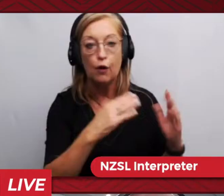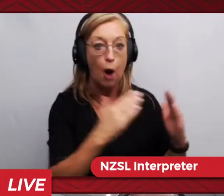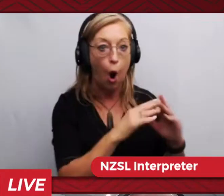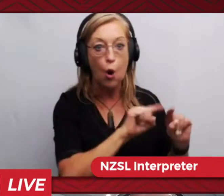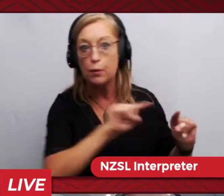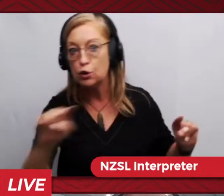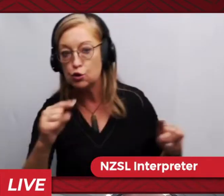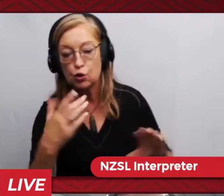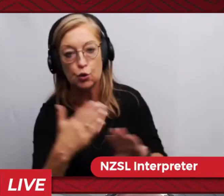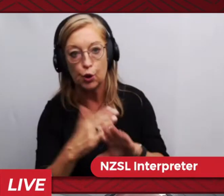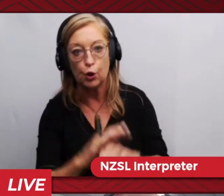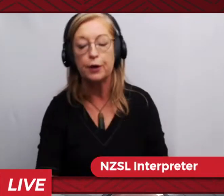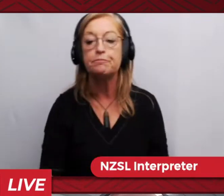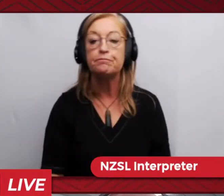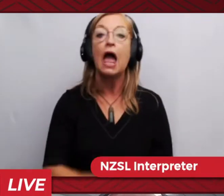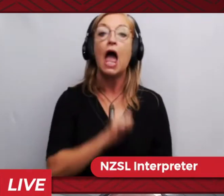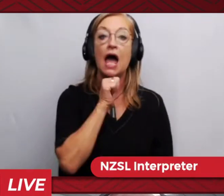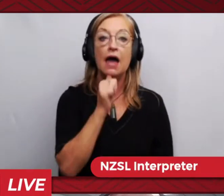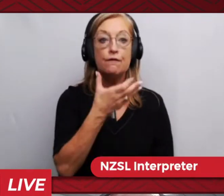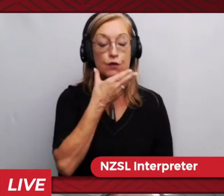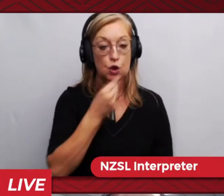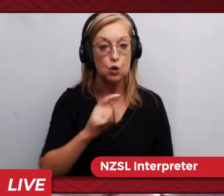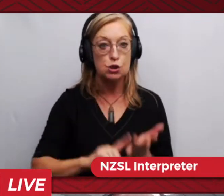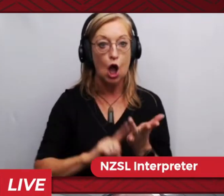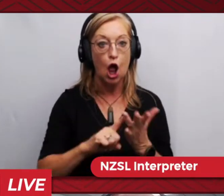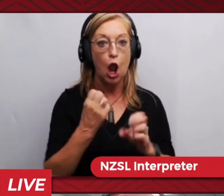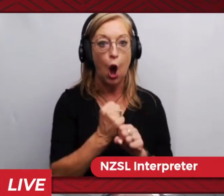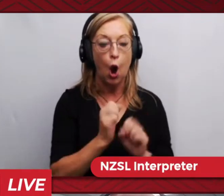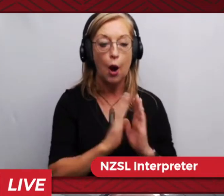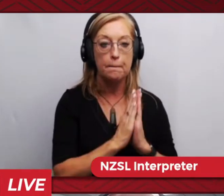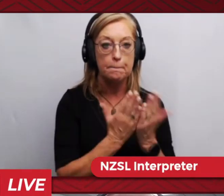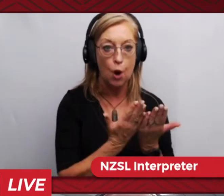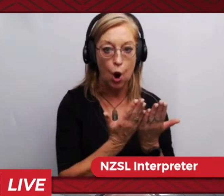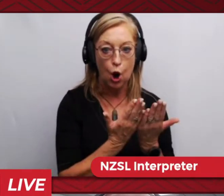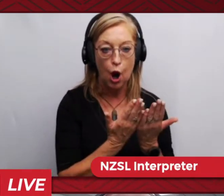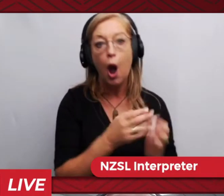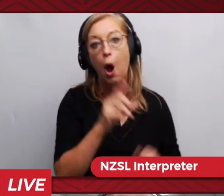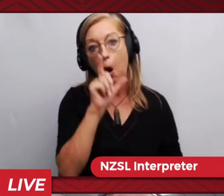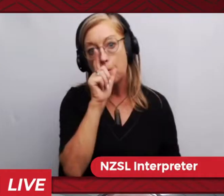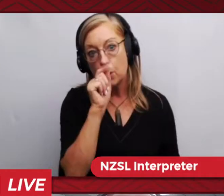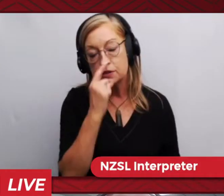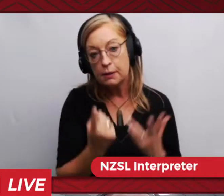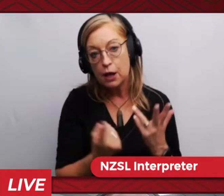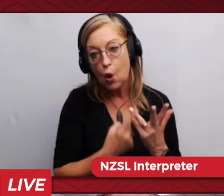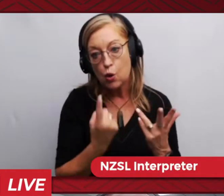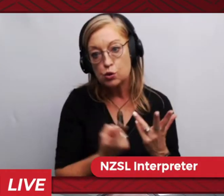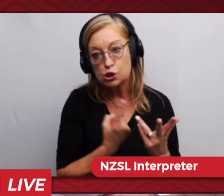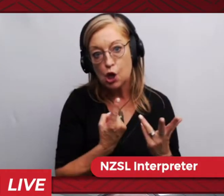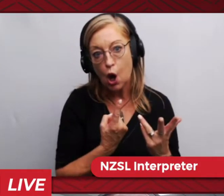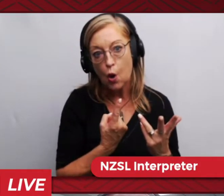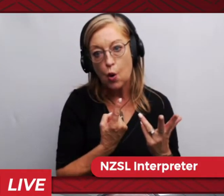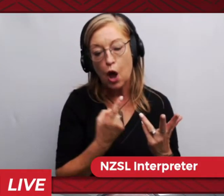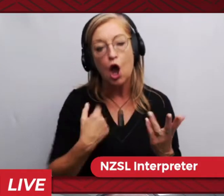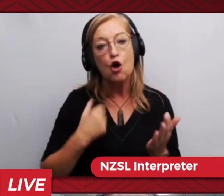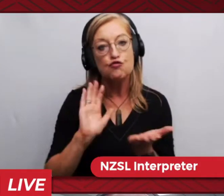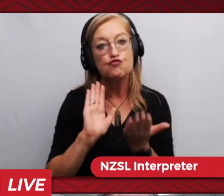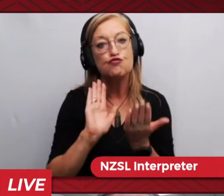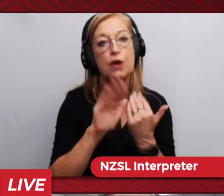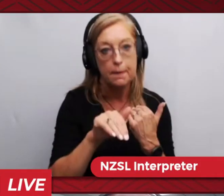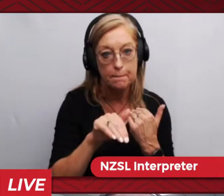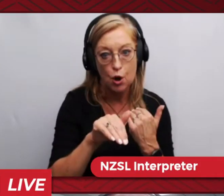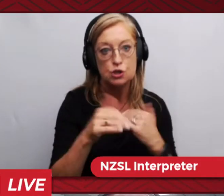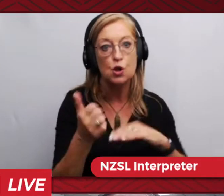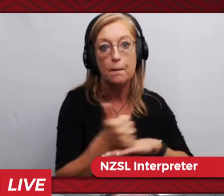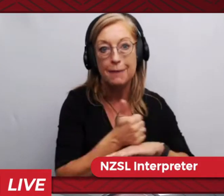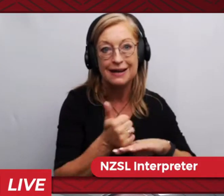If you're using a logbook, then you might also be reimbursing them on the basis of